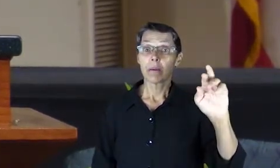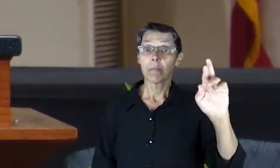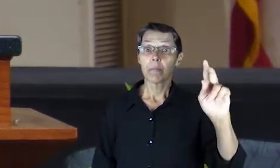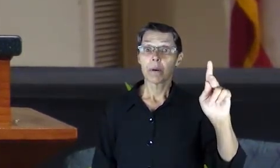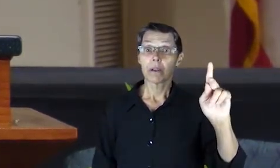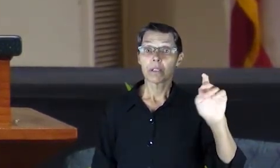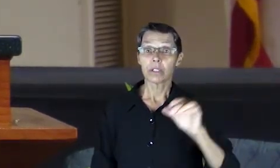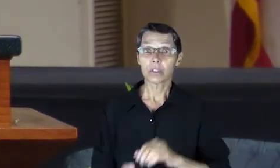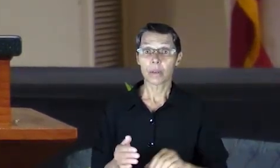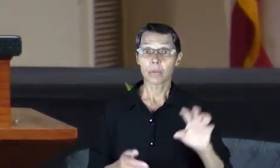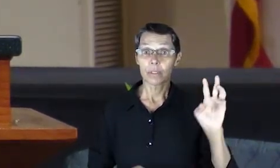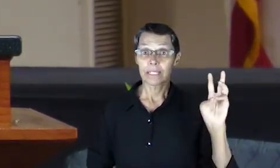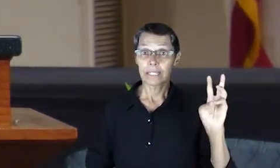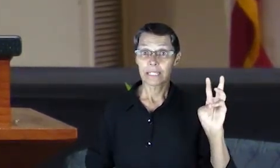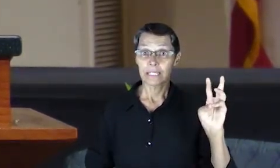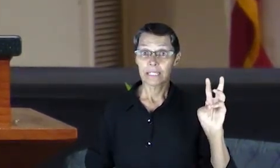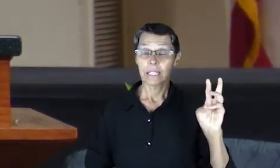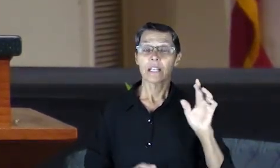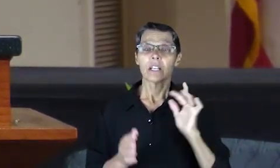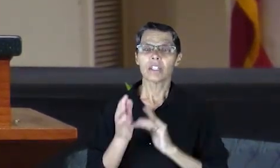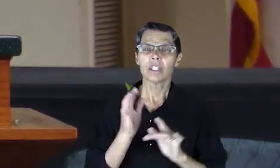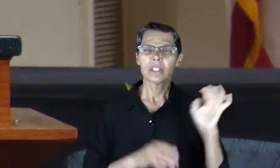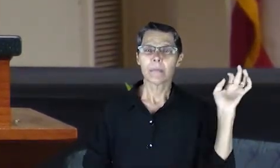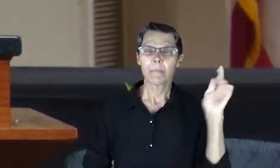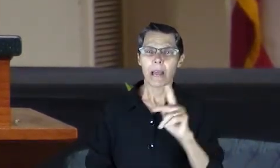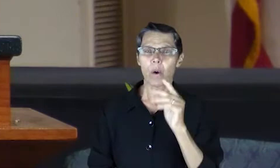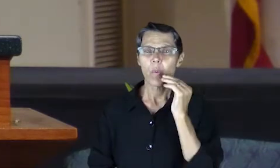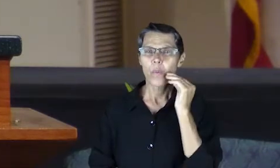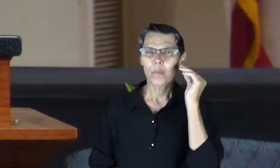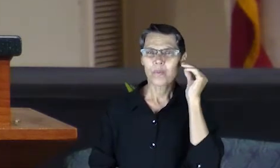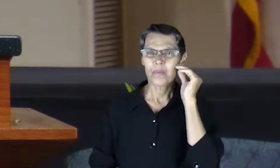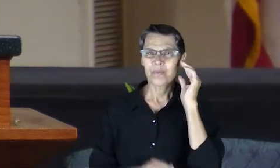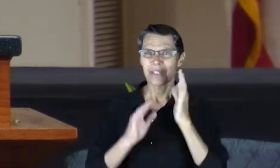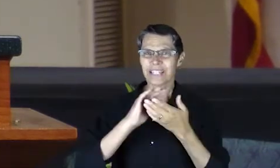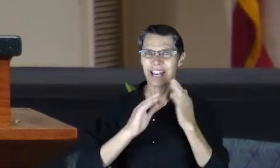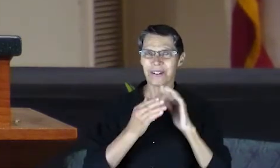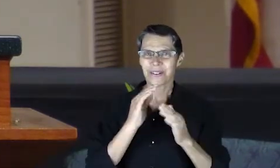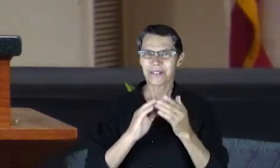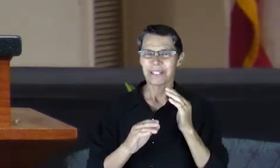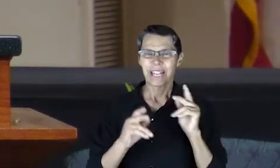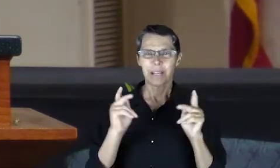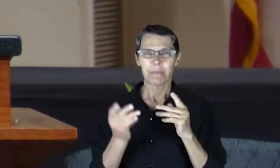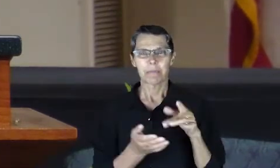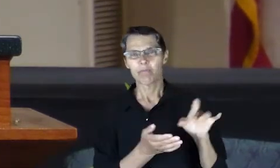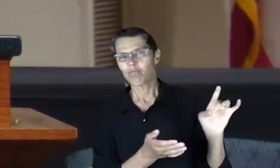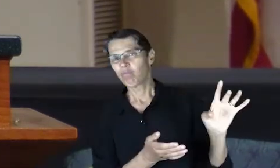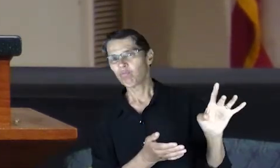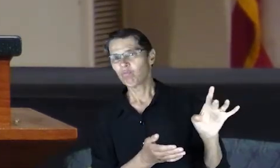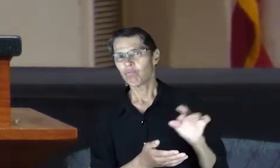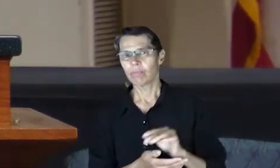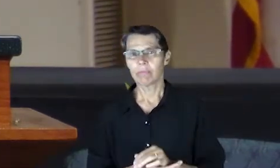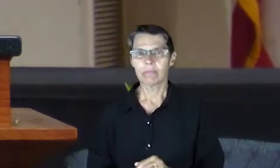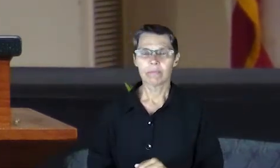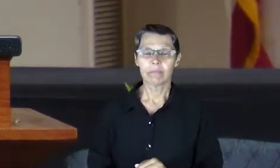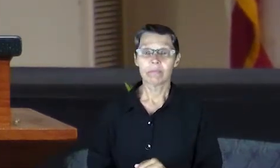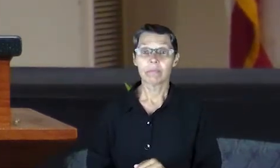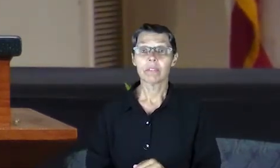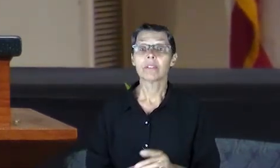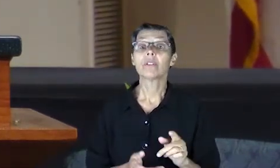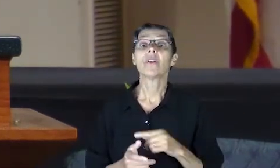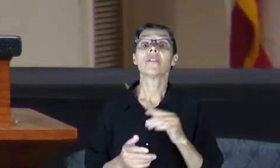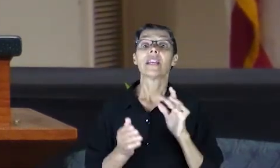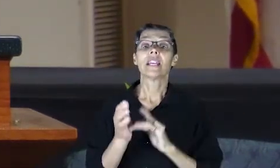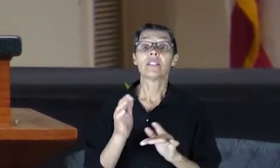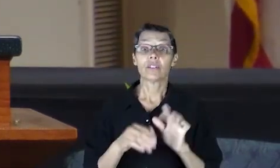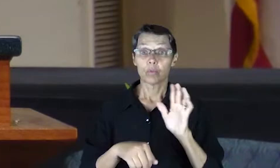Reading from Mark chapter 6, where Jesus returns to his hometown and experiences rejection from kin and friend.